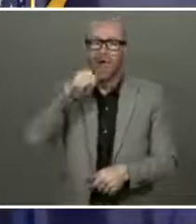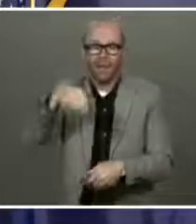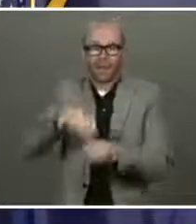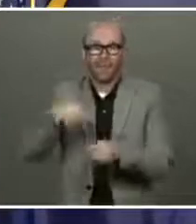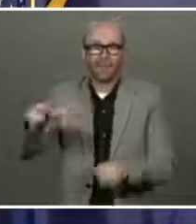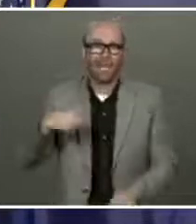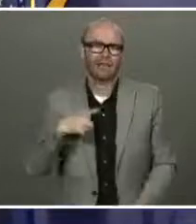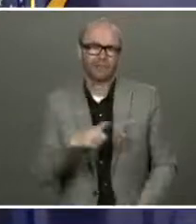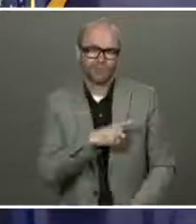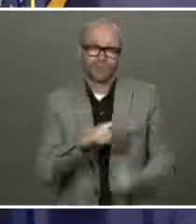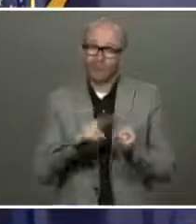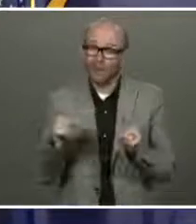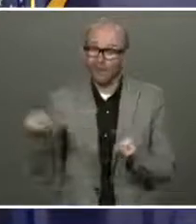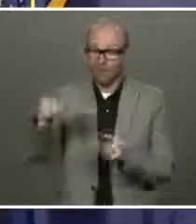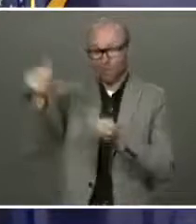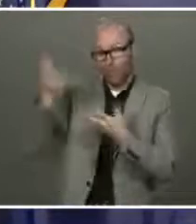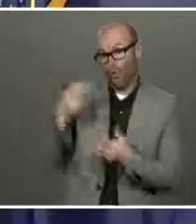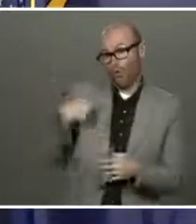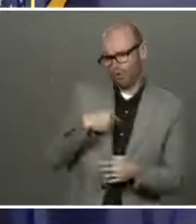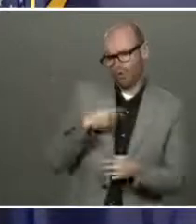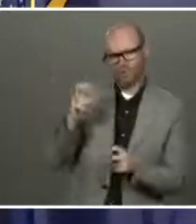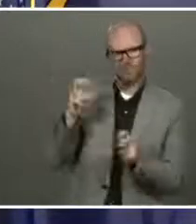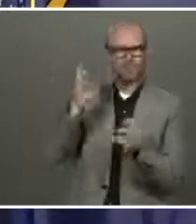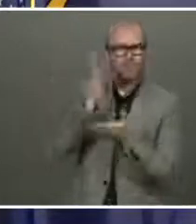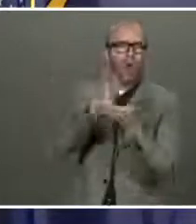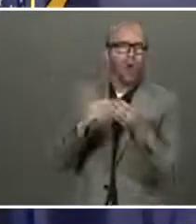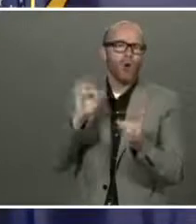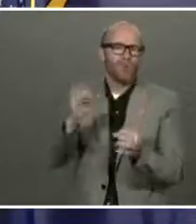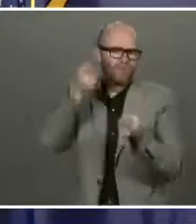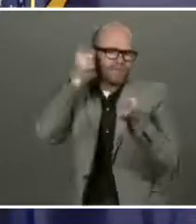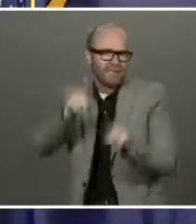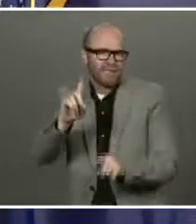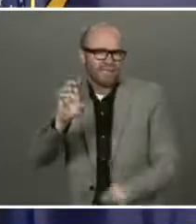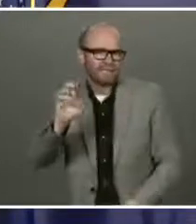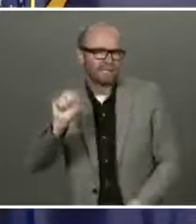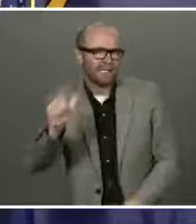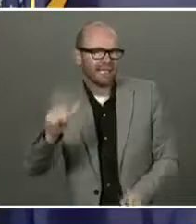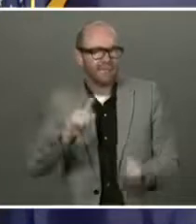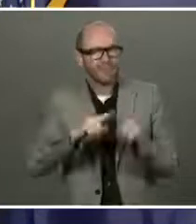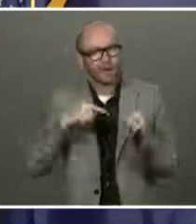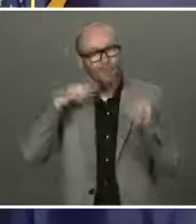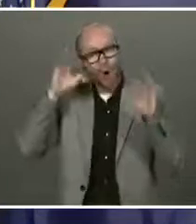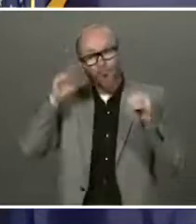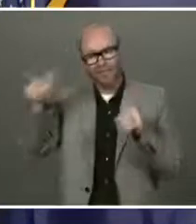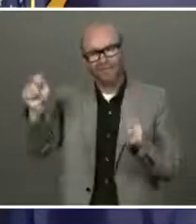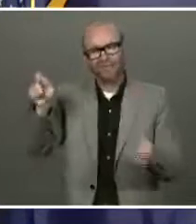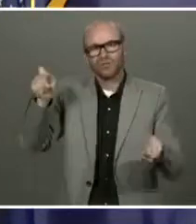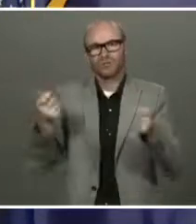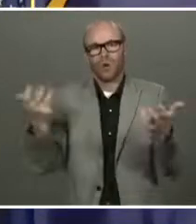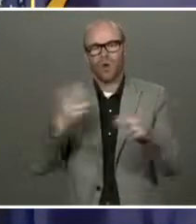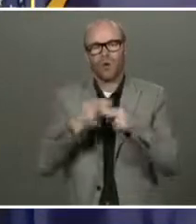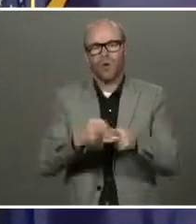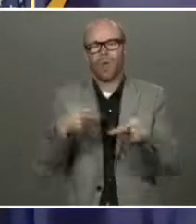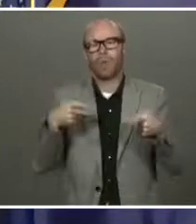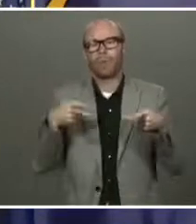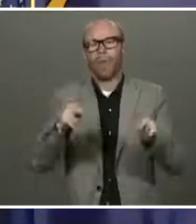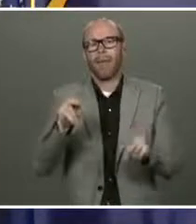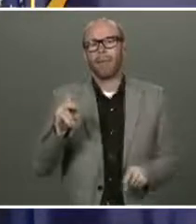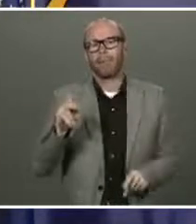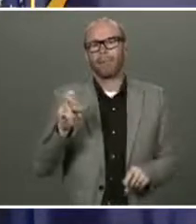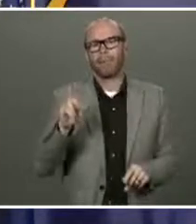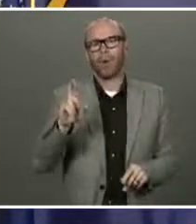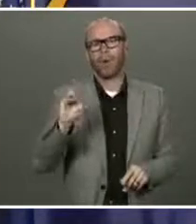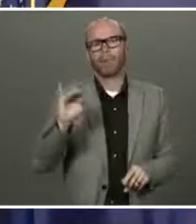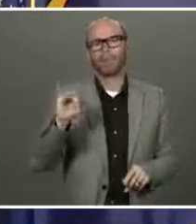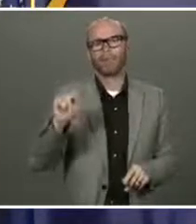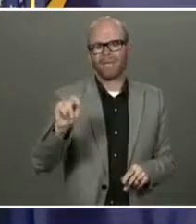were told was part of the deal to get that legislation done, and that is permitting reform that was promised to